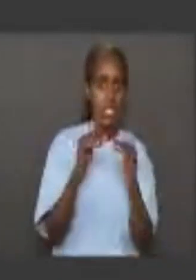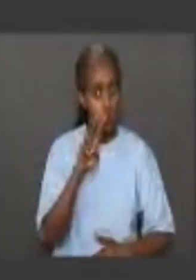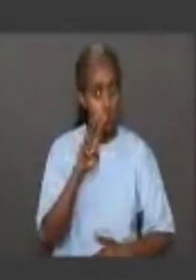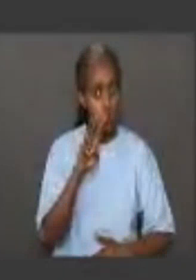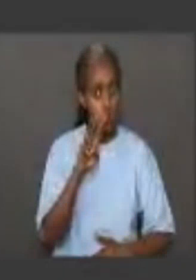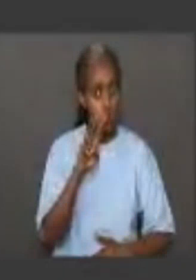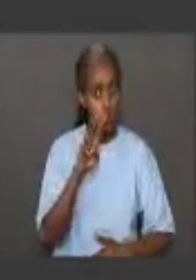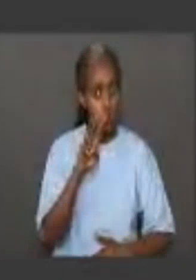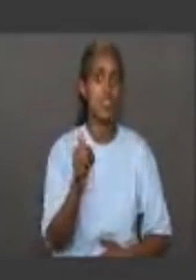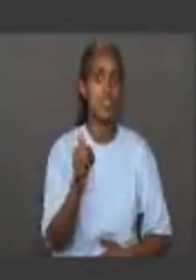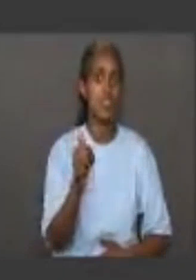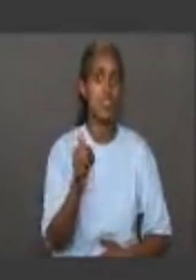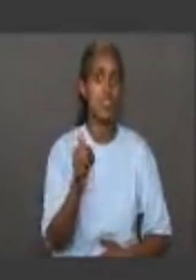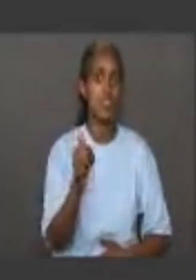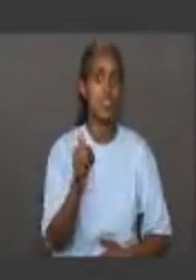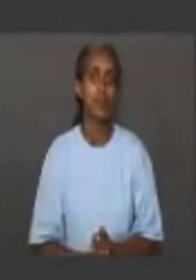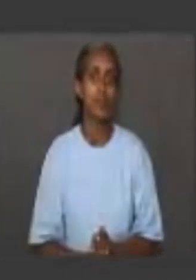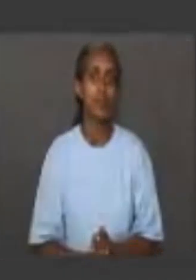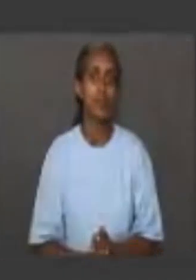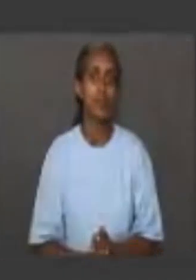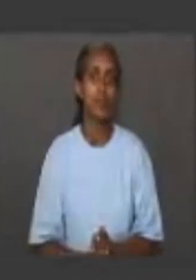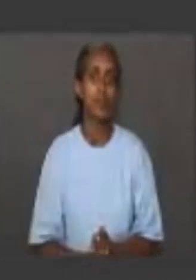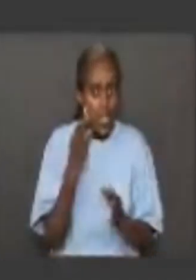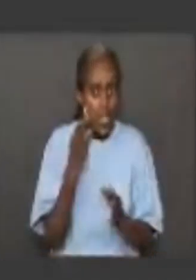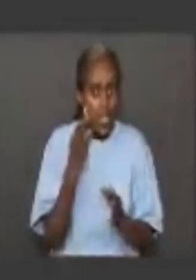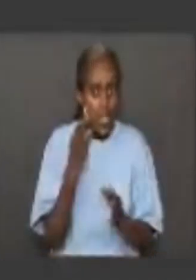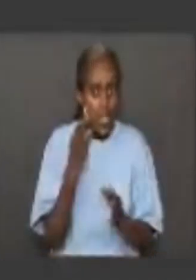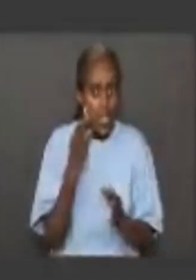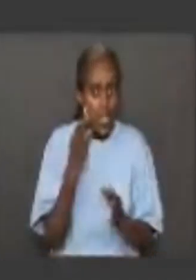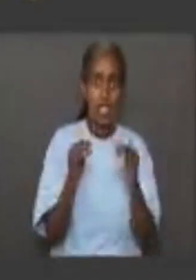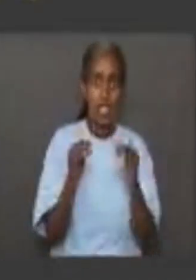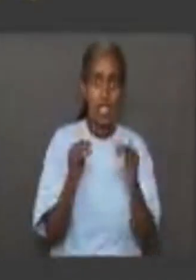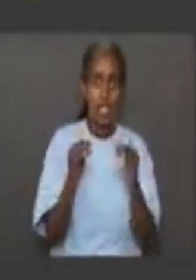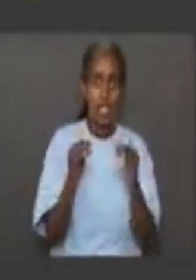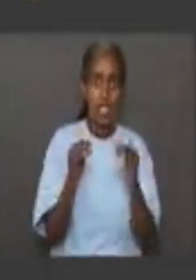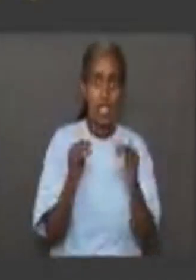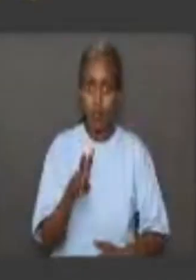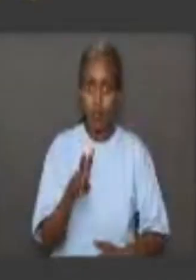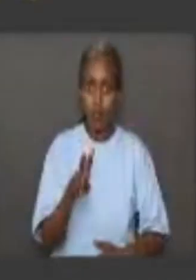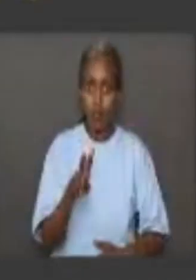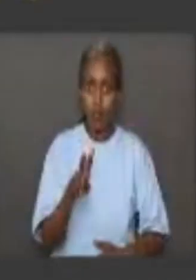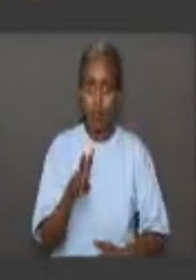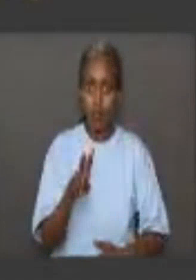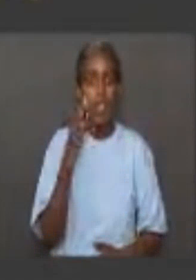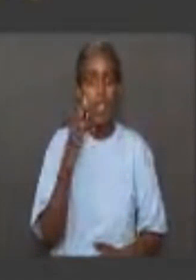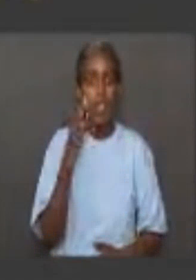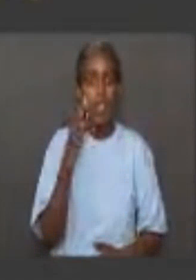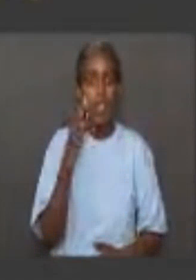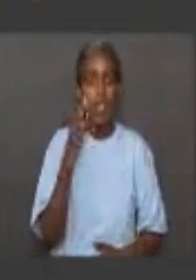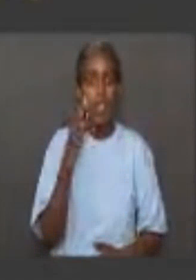210. If x equals -2, f of x